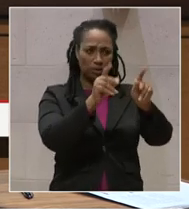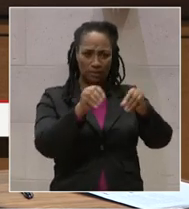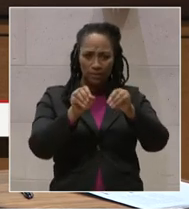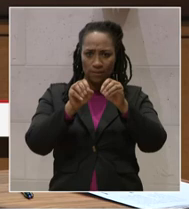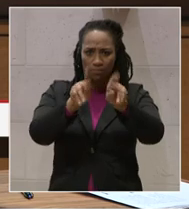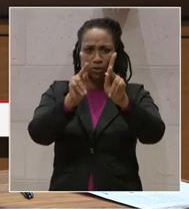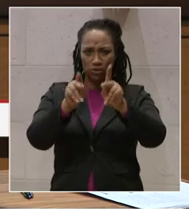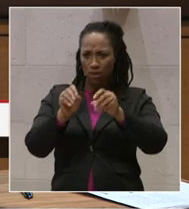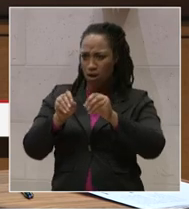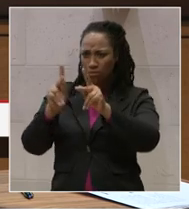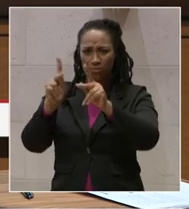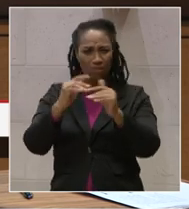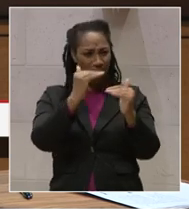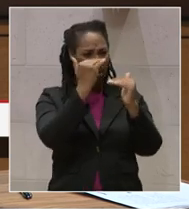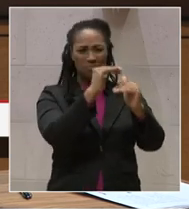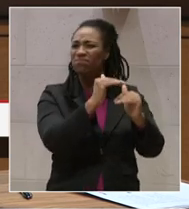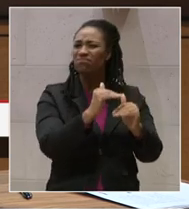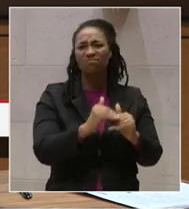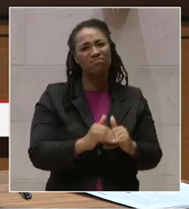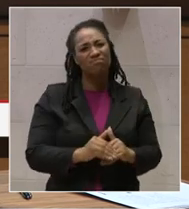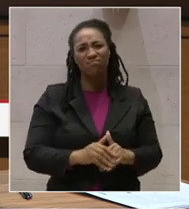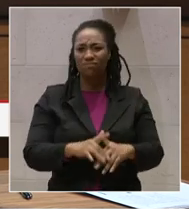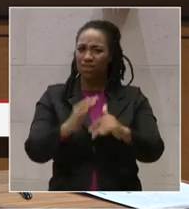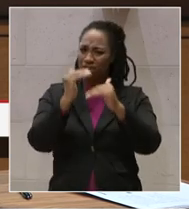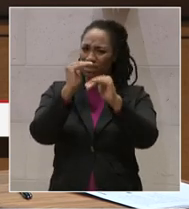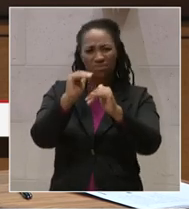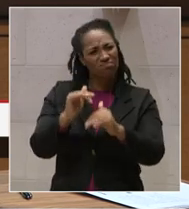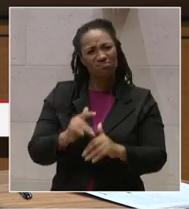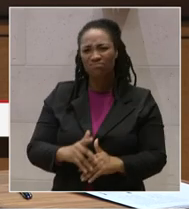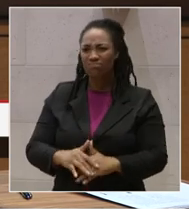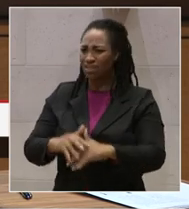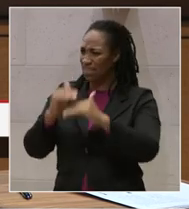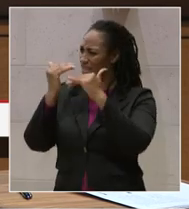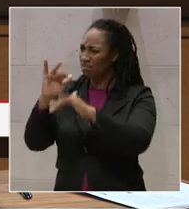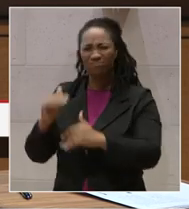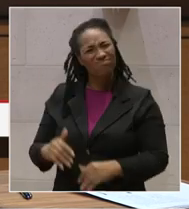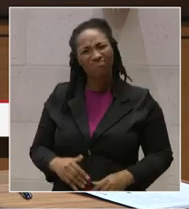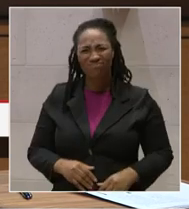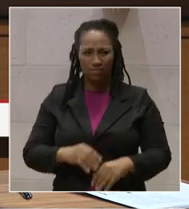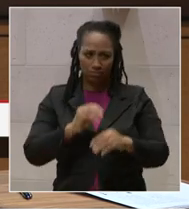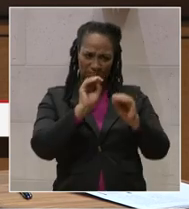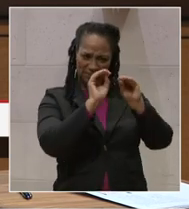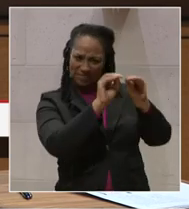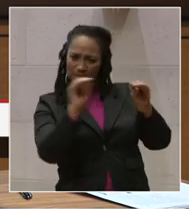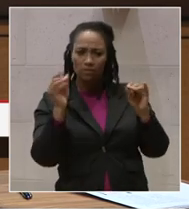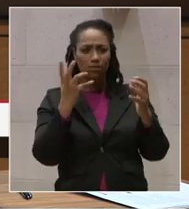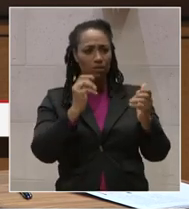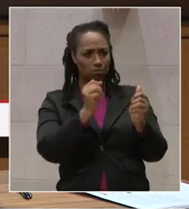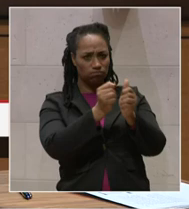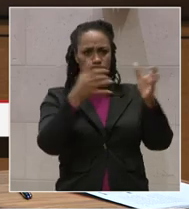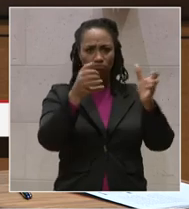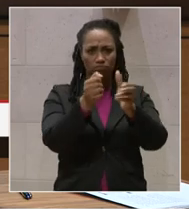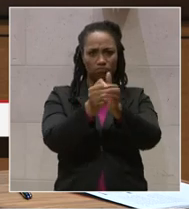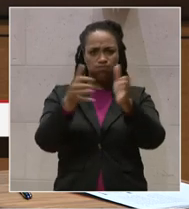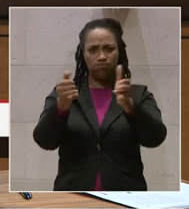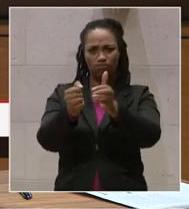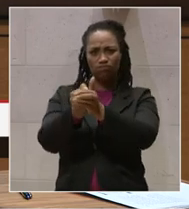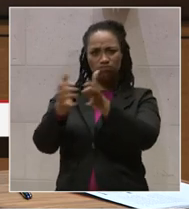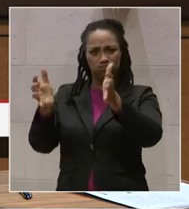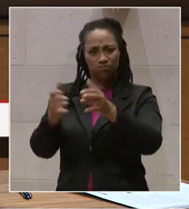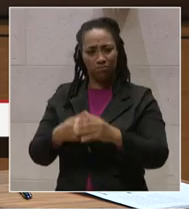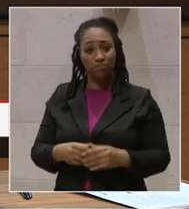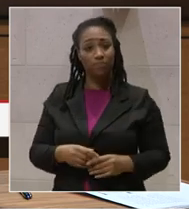stock, often at a lower cost than new construction. Pre-development funding is also critical to ensuring projects